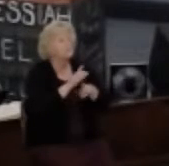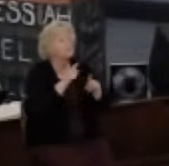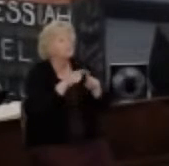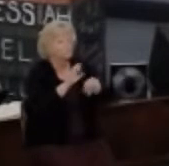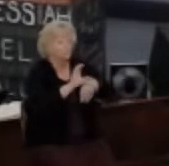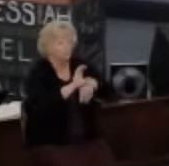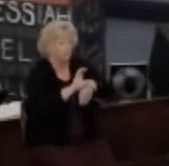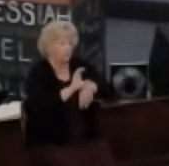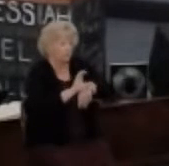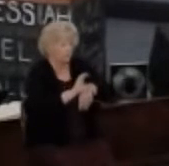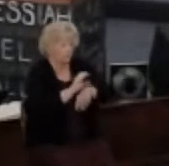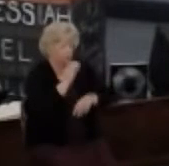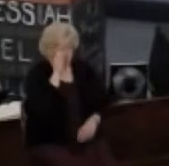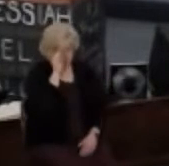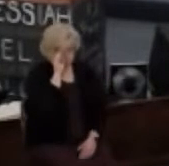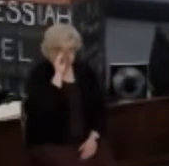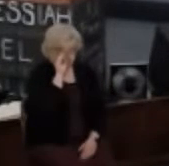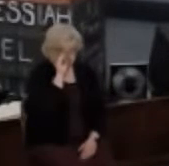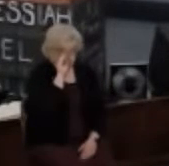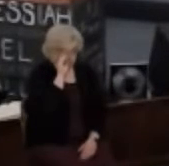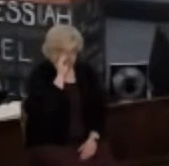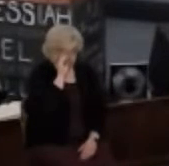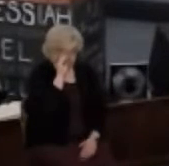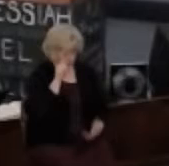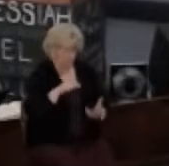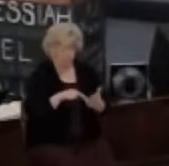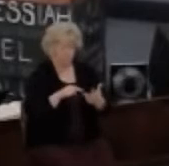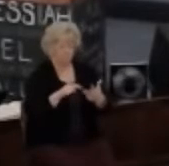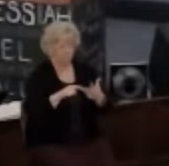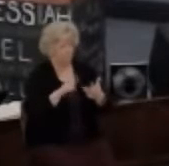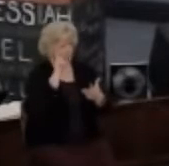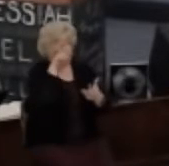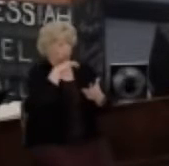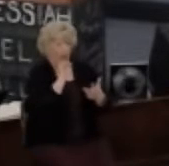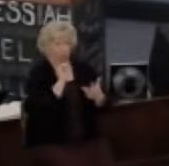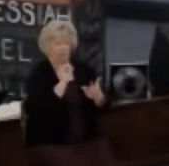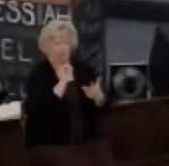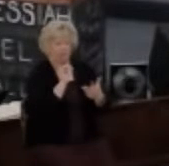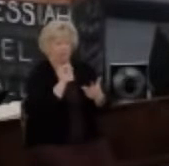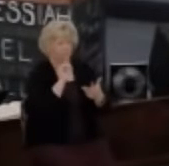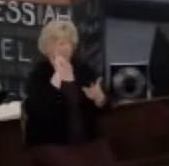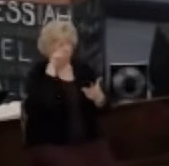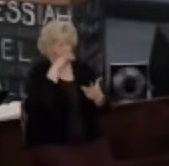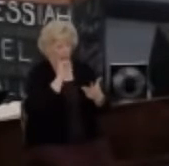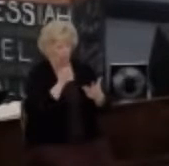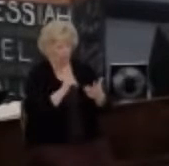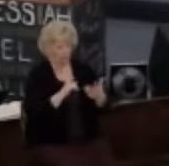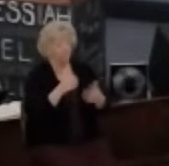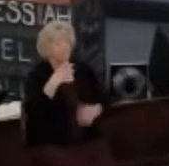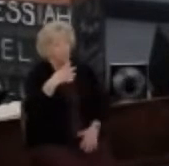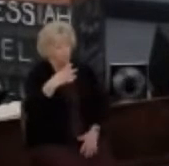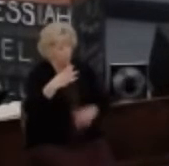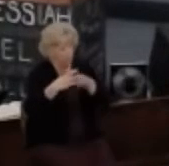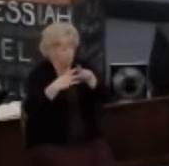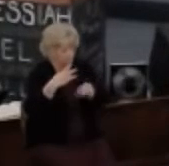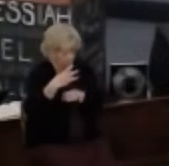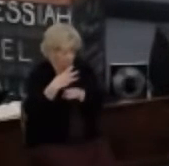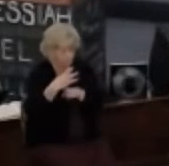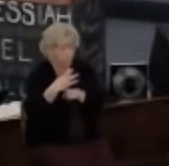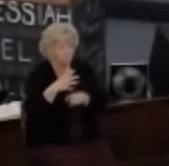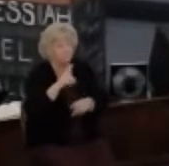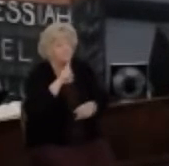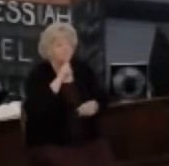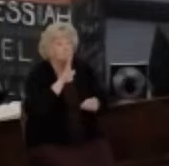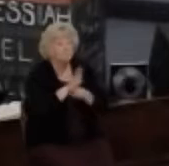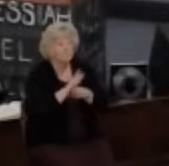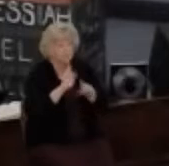church. Now, being committed to your church consists of four things that I want to go through. First, being committed